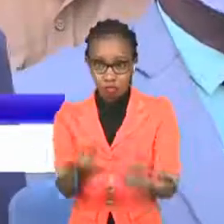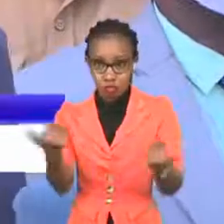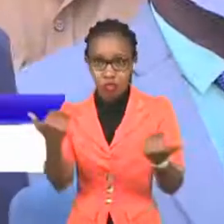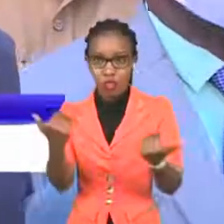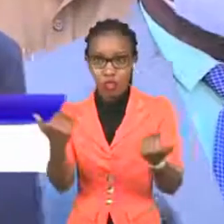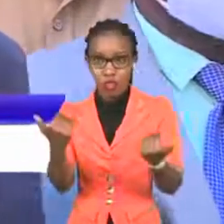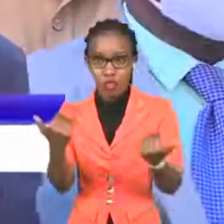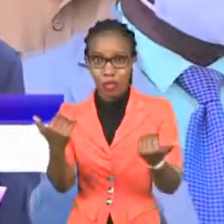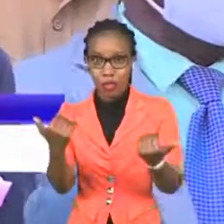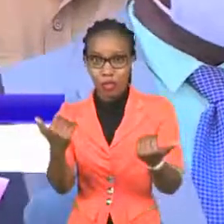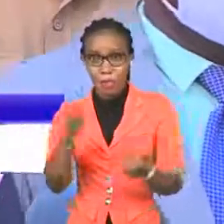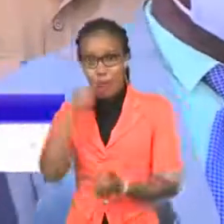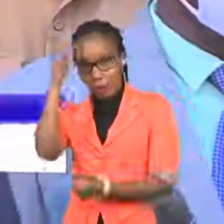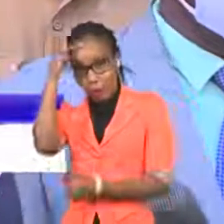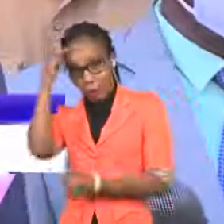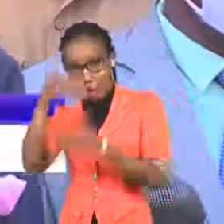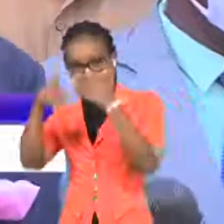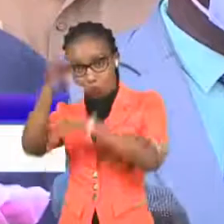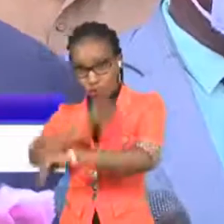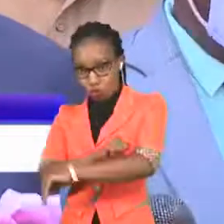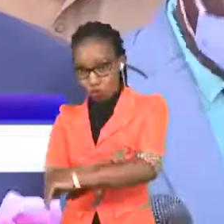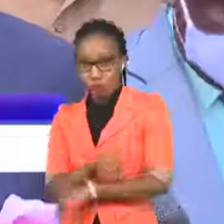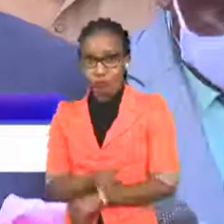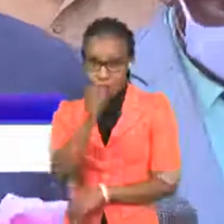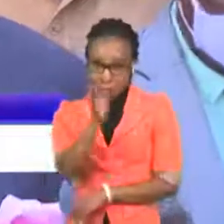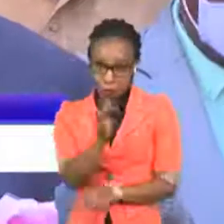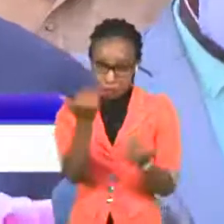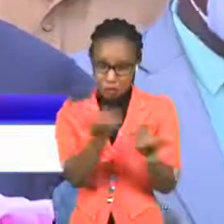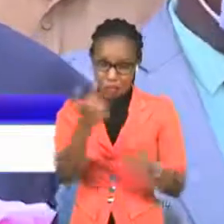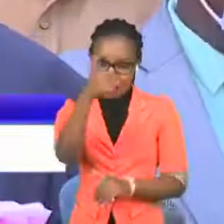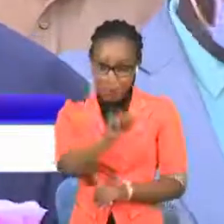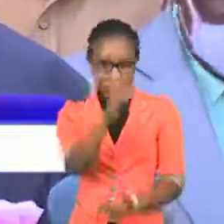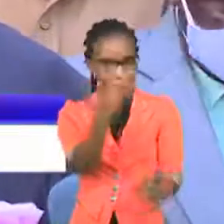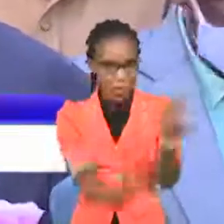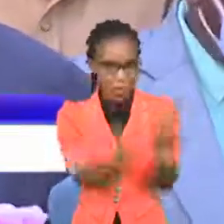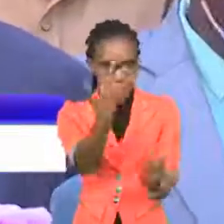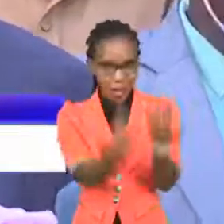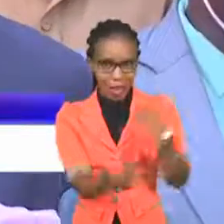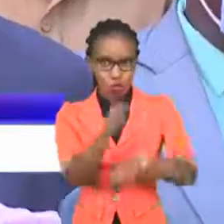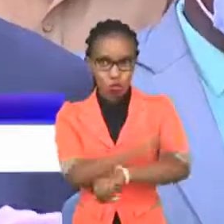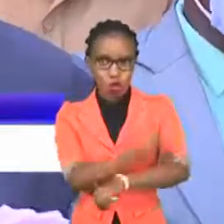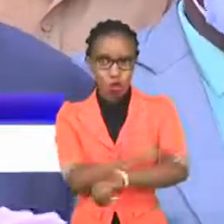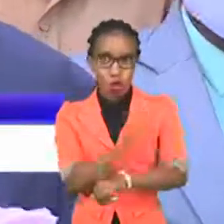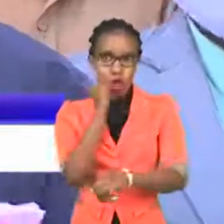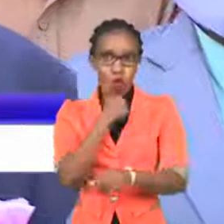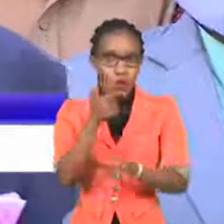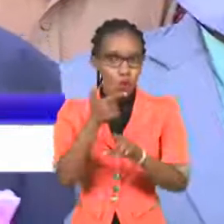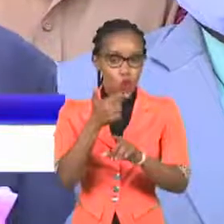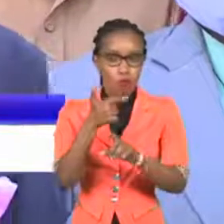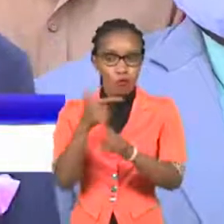rebuild that school. We find a child who has burned the school, who has been removed from another